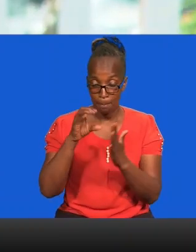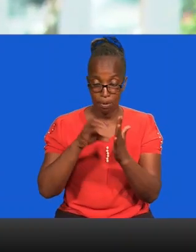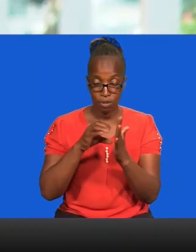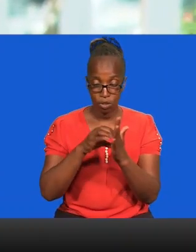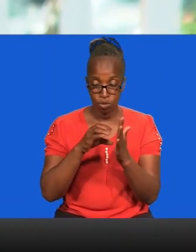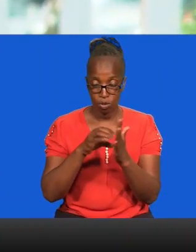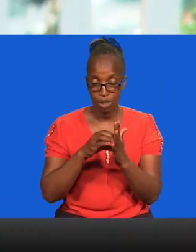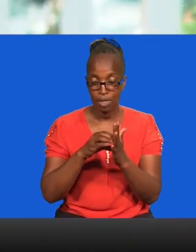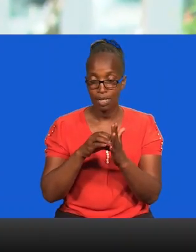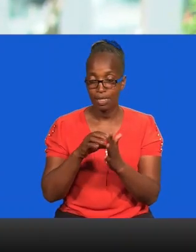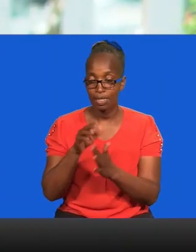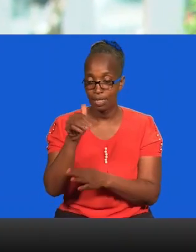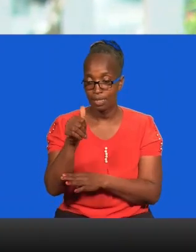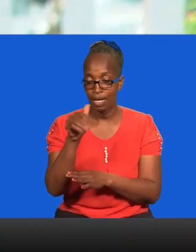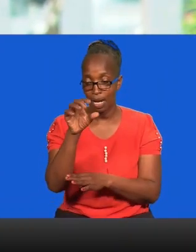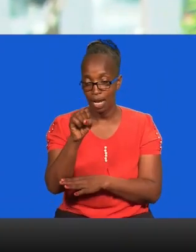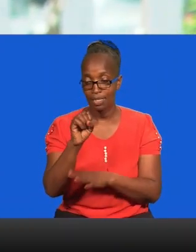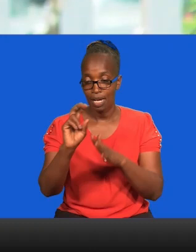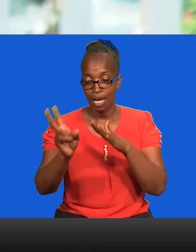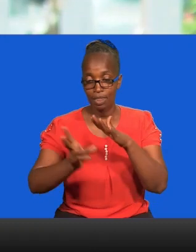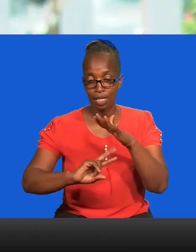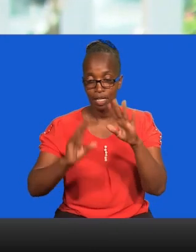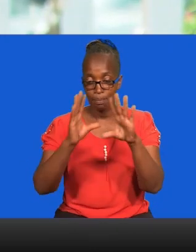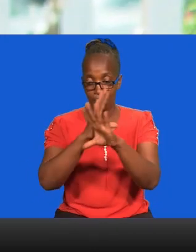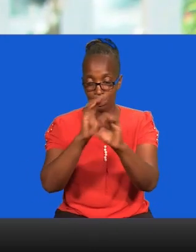commit to support and assist you